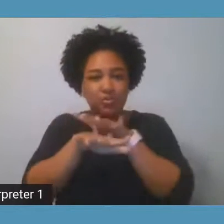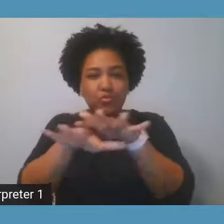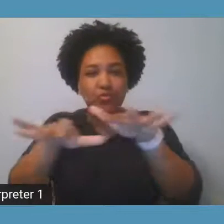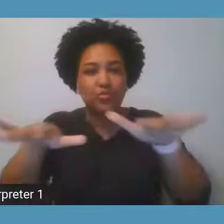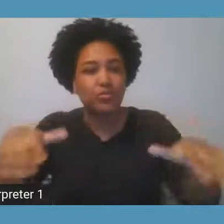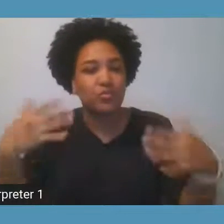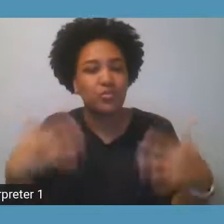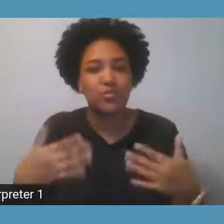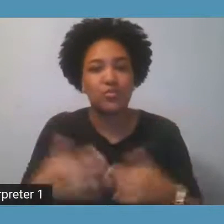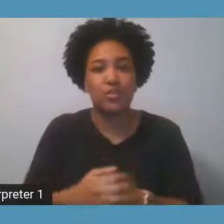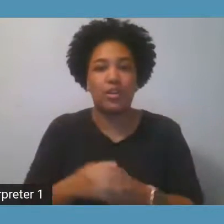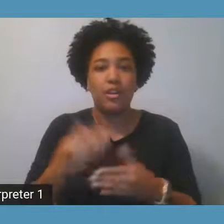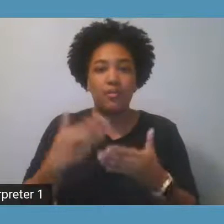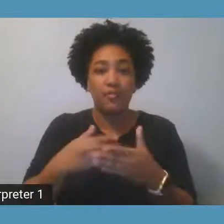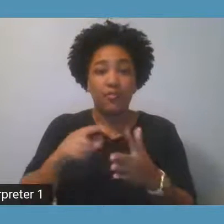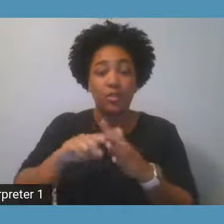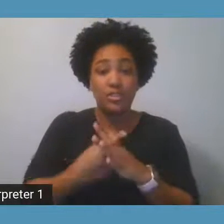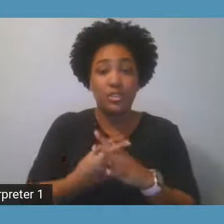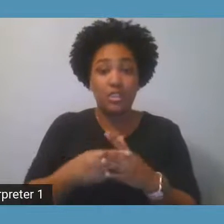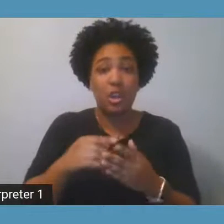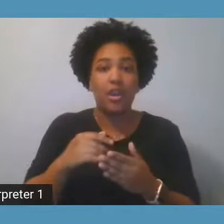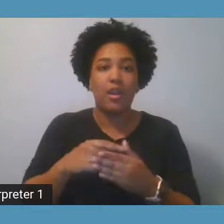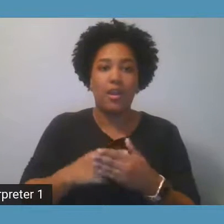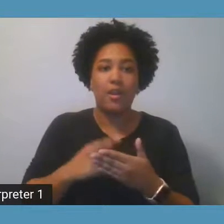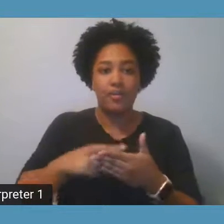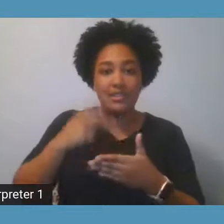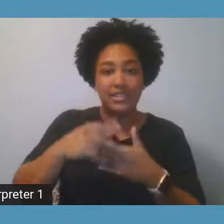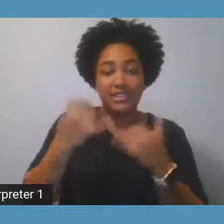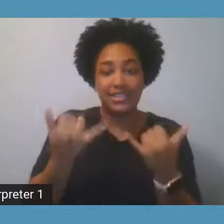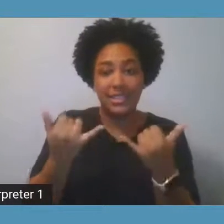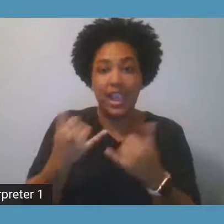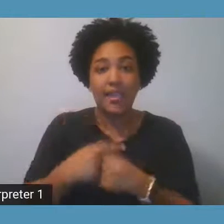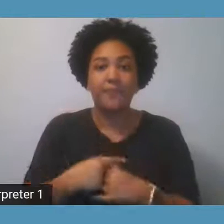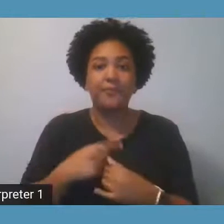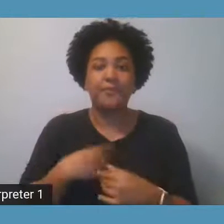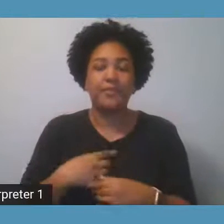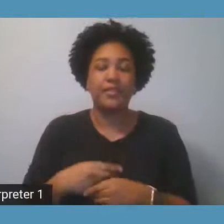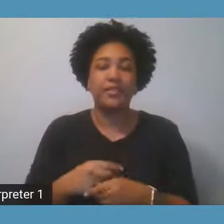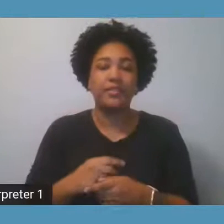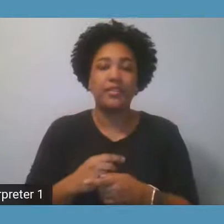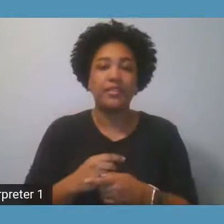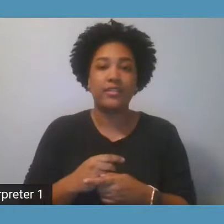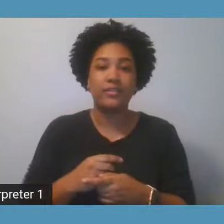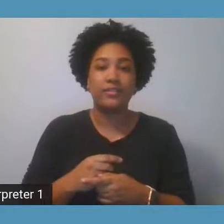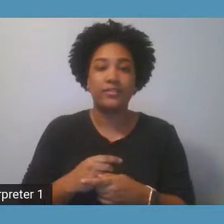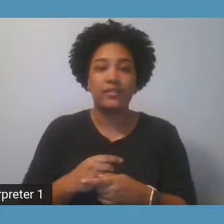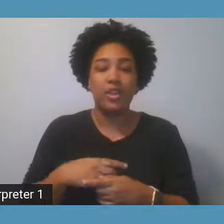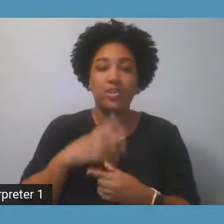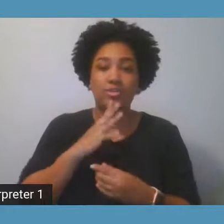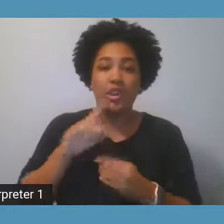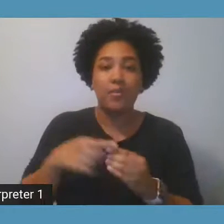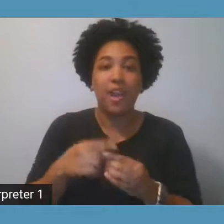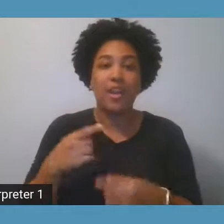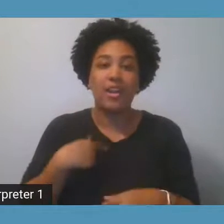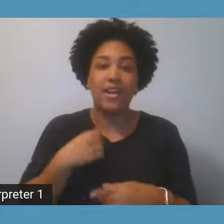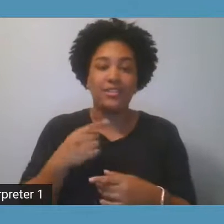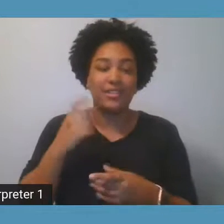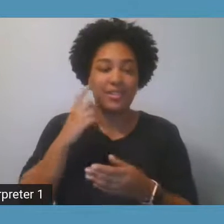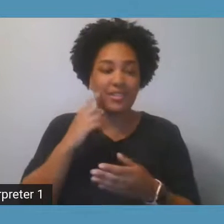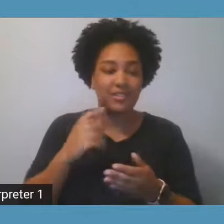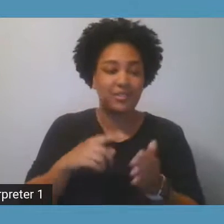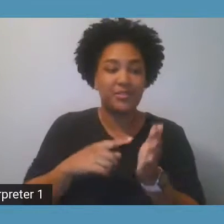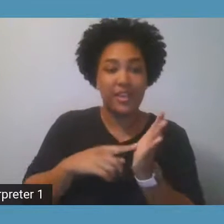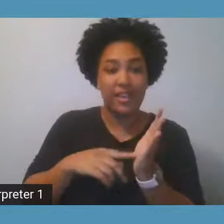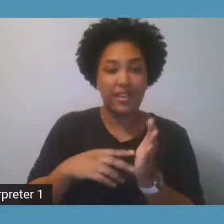today's presentation, a few housekeeping notes. I'd like to acknowledge today's American Sign Language, or ASL, interpreter, who will